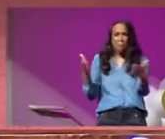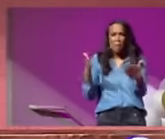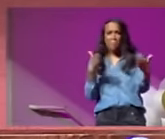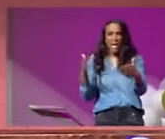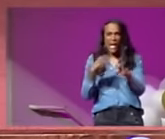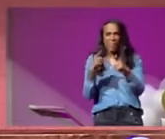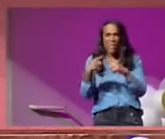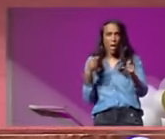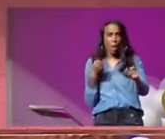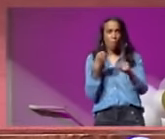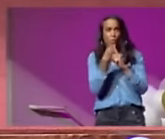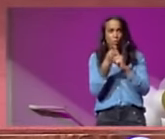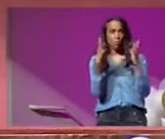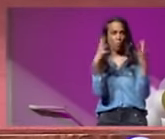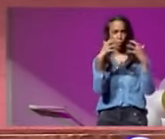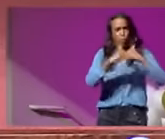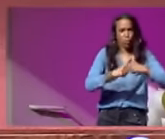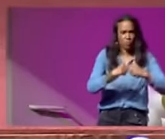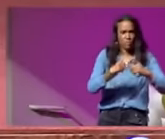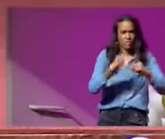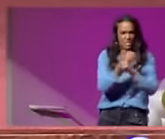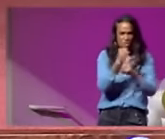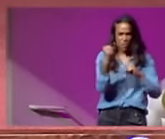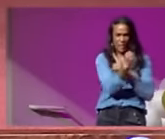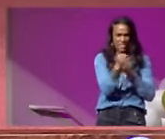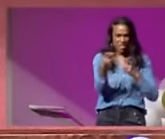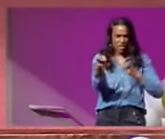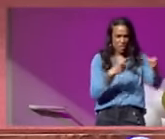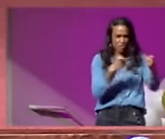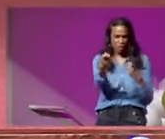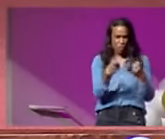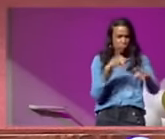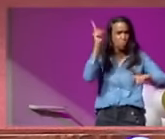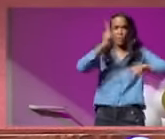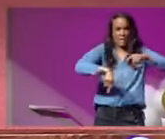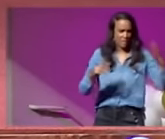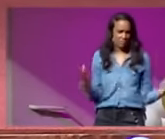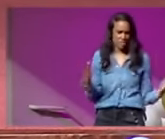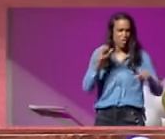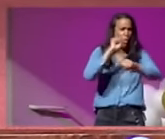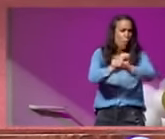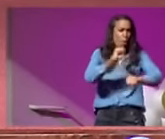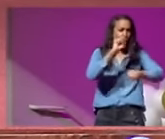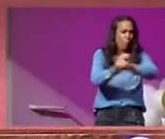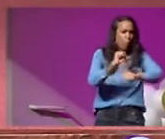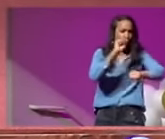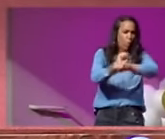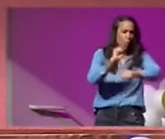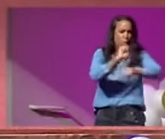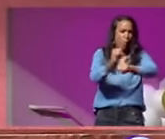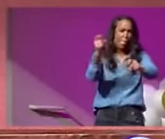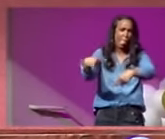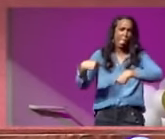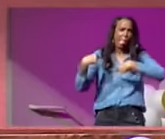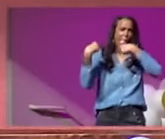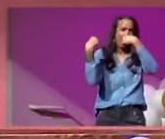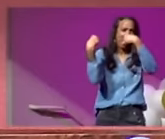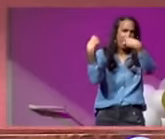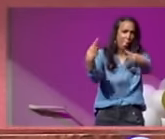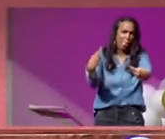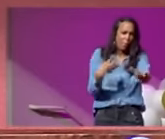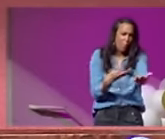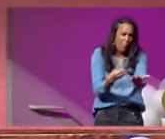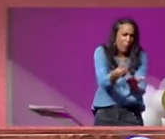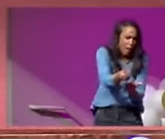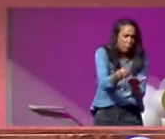by circumstances beyond your control. You have worked hard. You have paid your dues. You